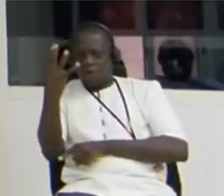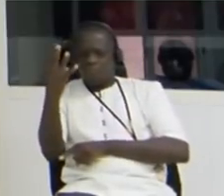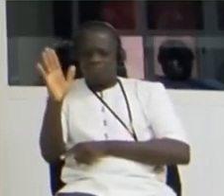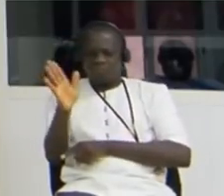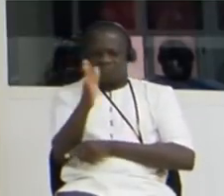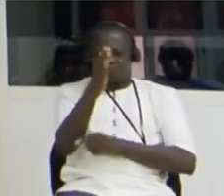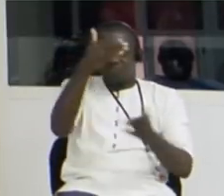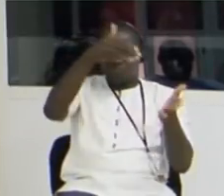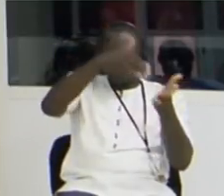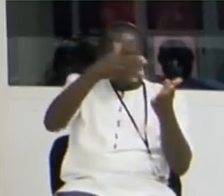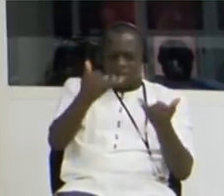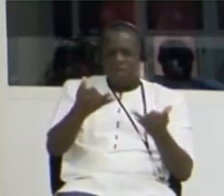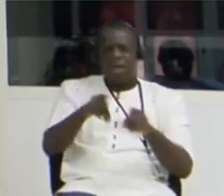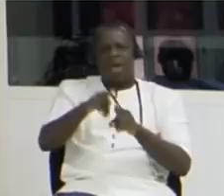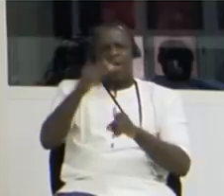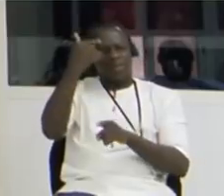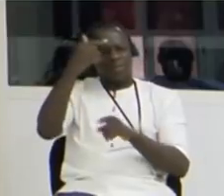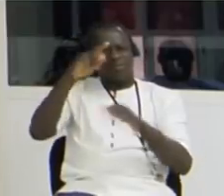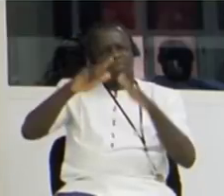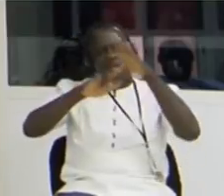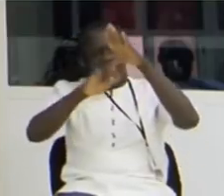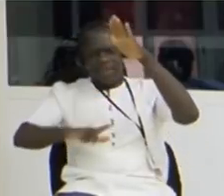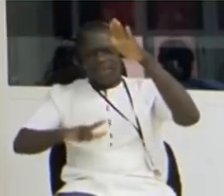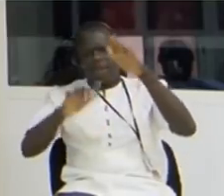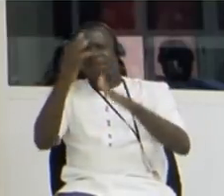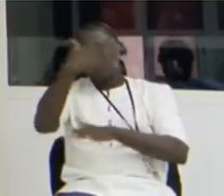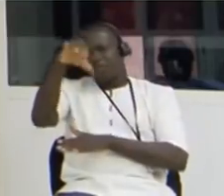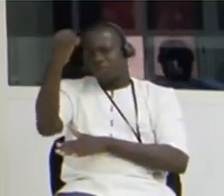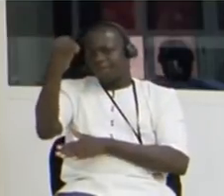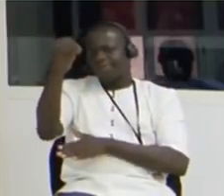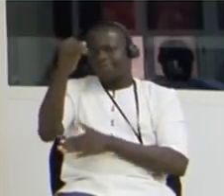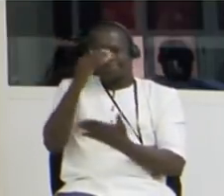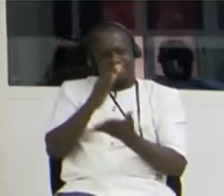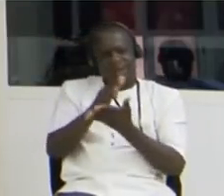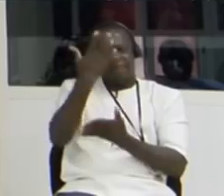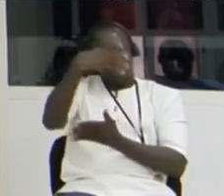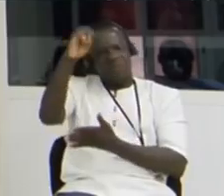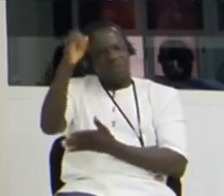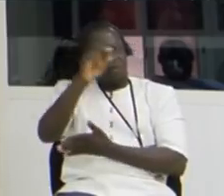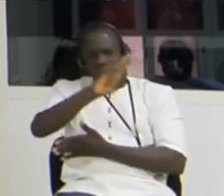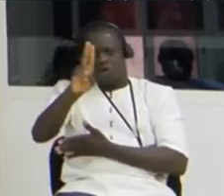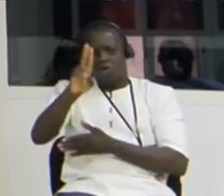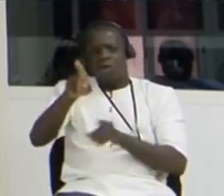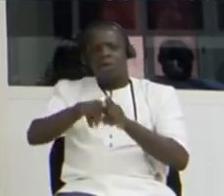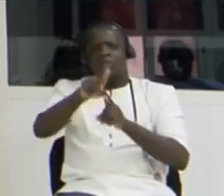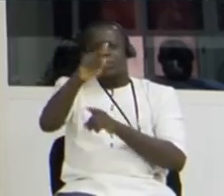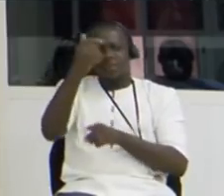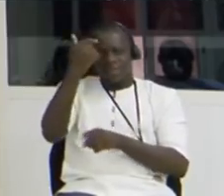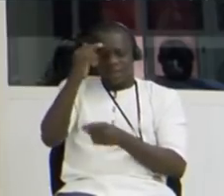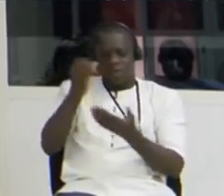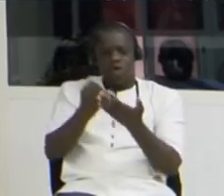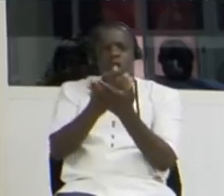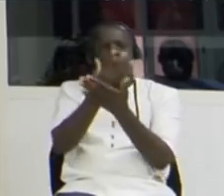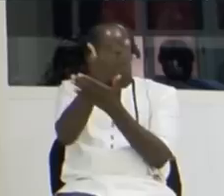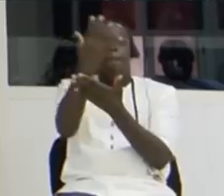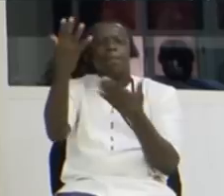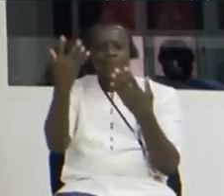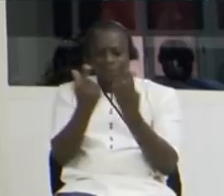about less than 500, not up to that. Would you say it was commonplace within the school